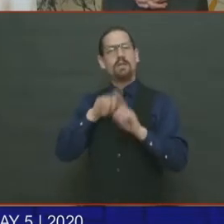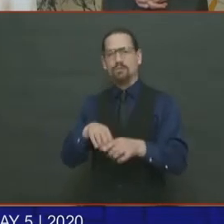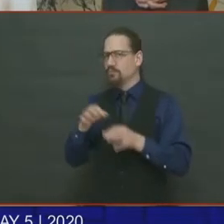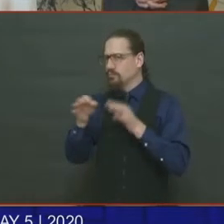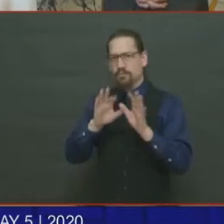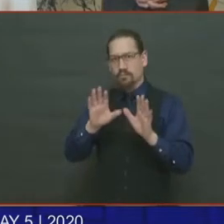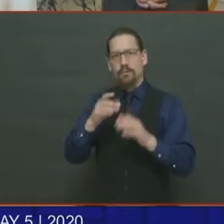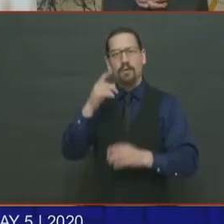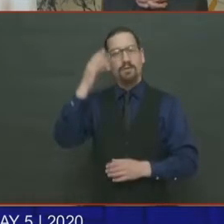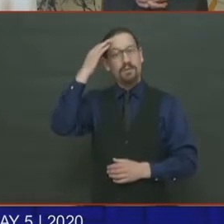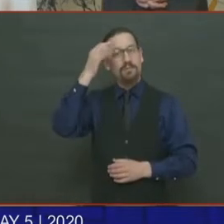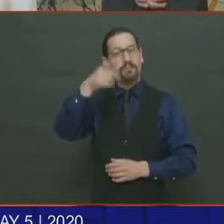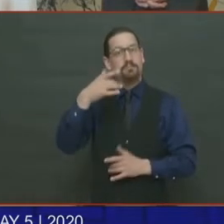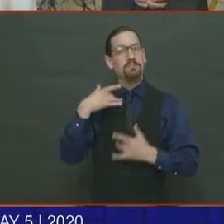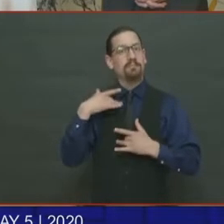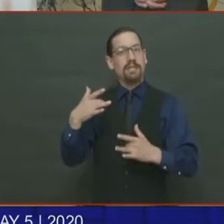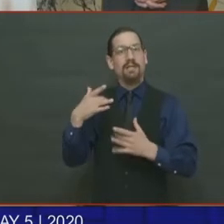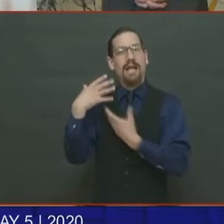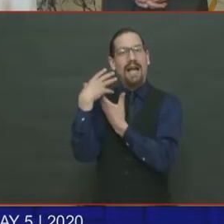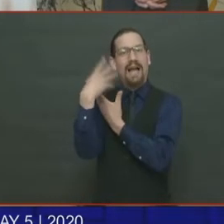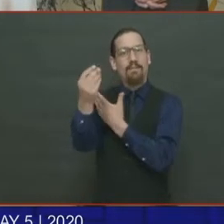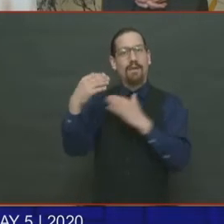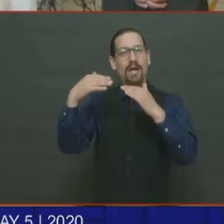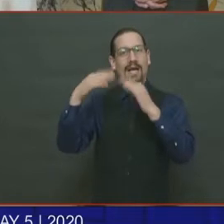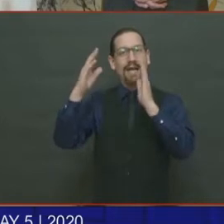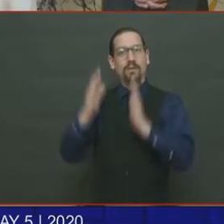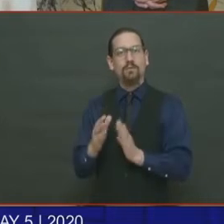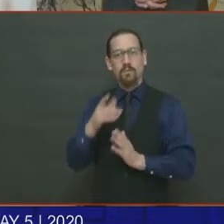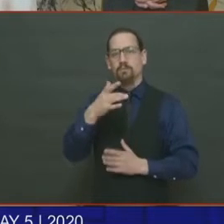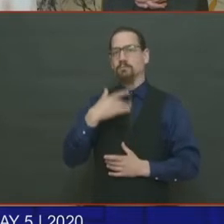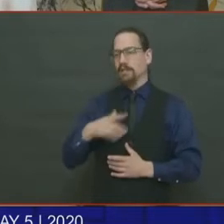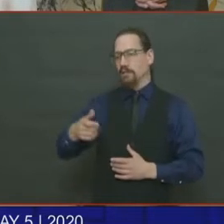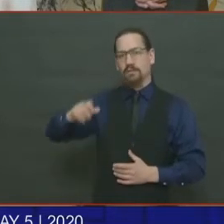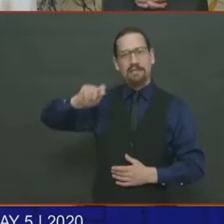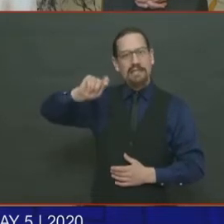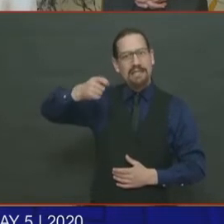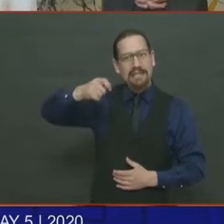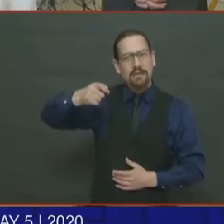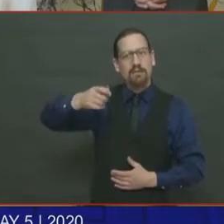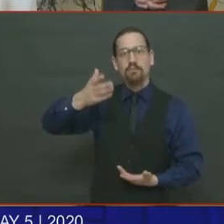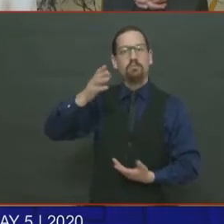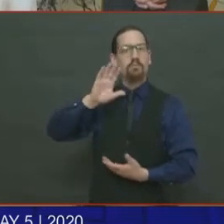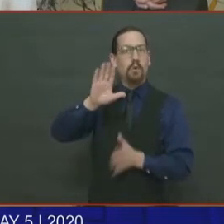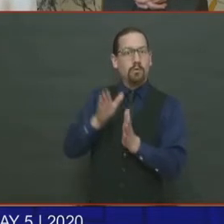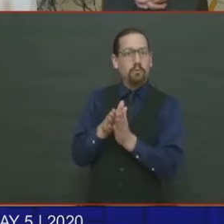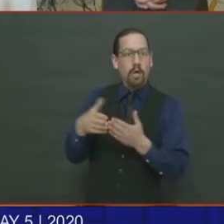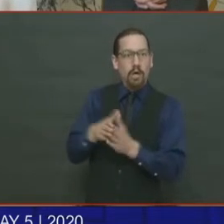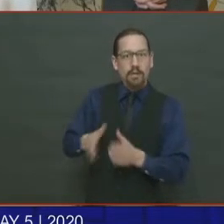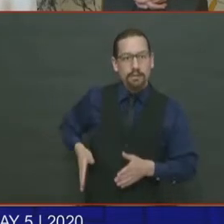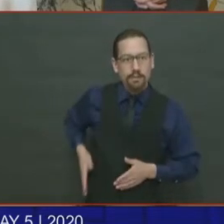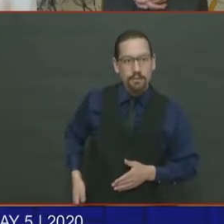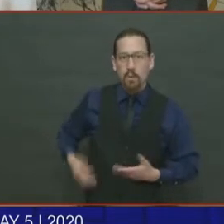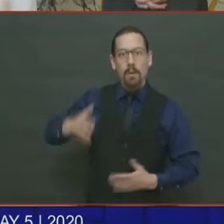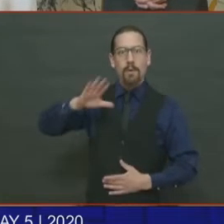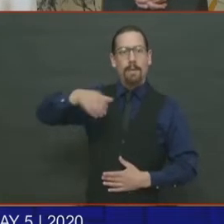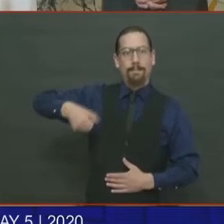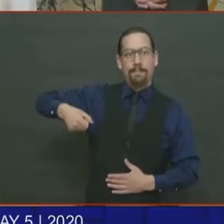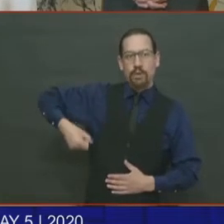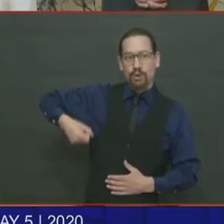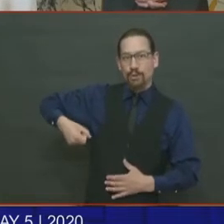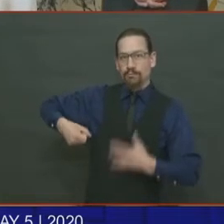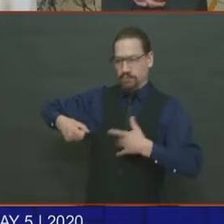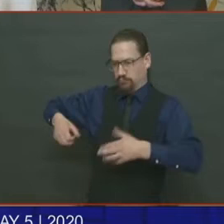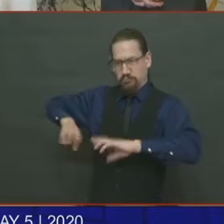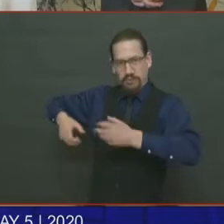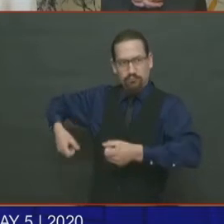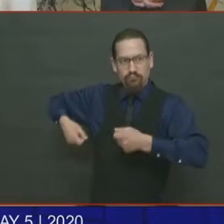house without your face mask. Think of it that way. Just keep it in your pocket. On your way out the door, whatever your